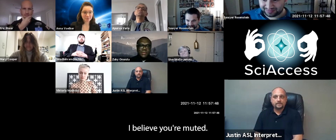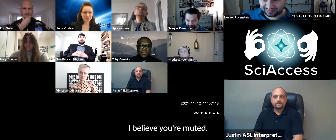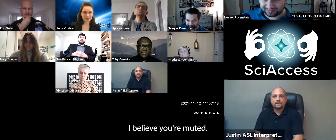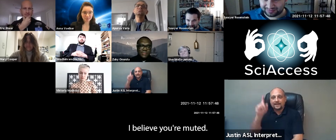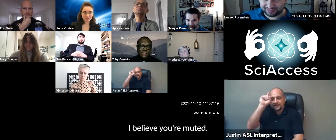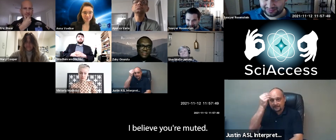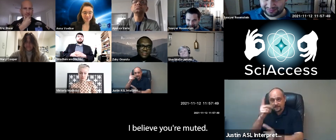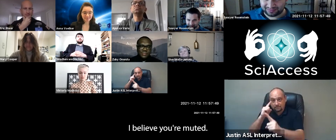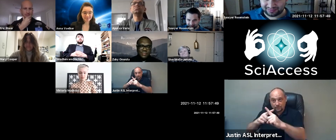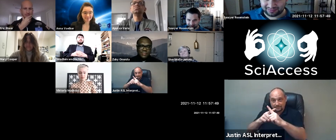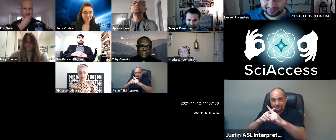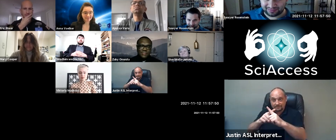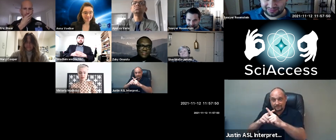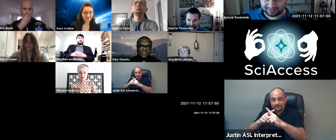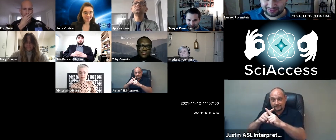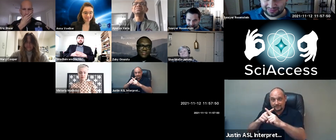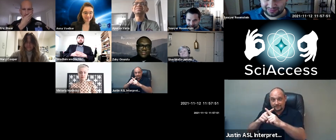I believe you're muted.